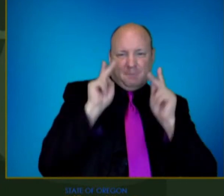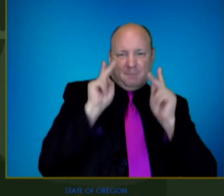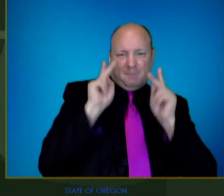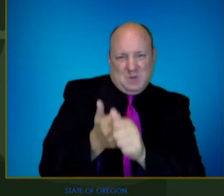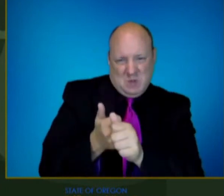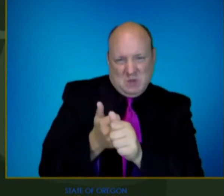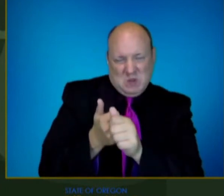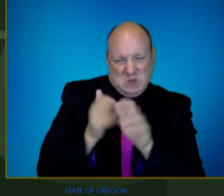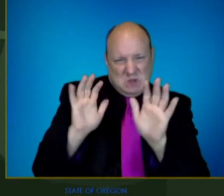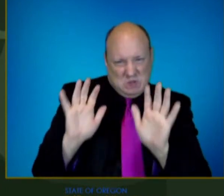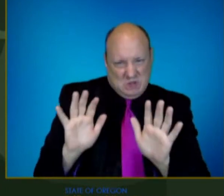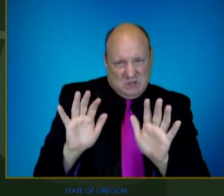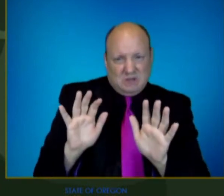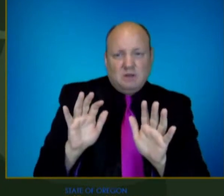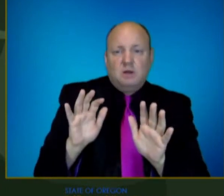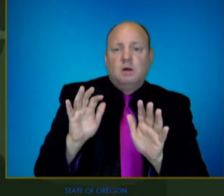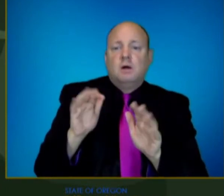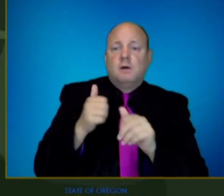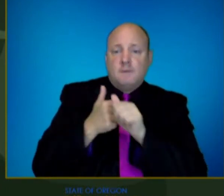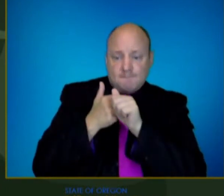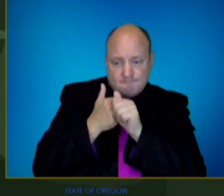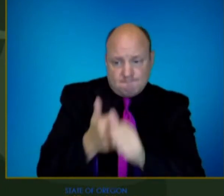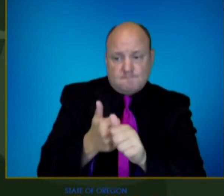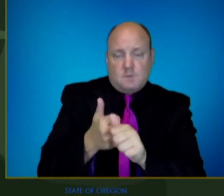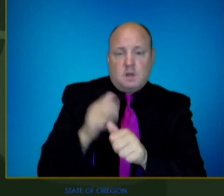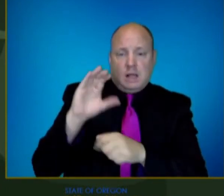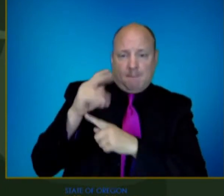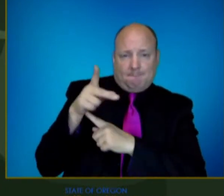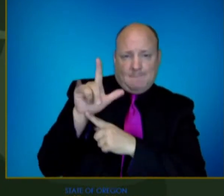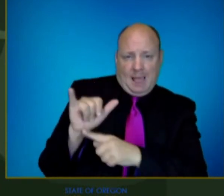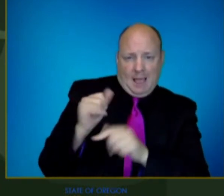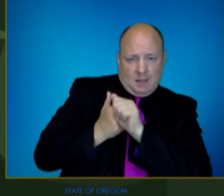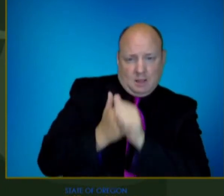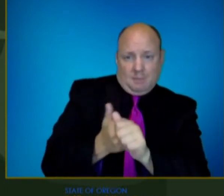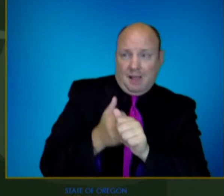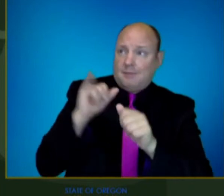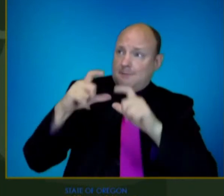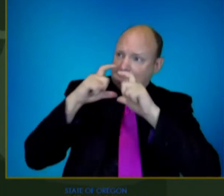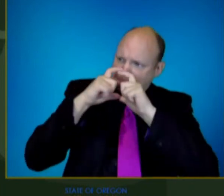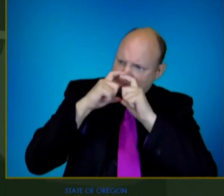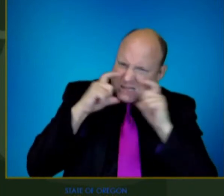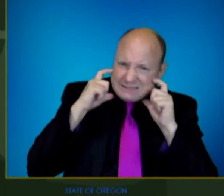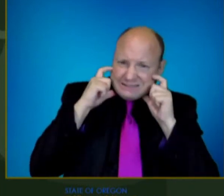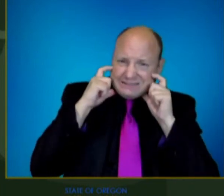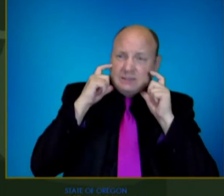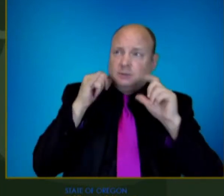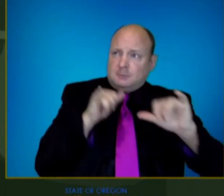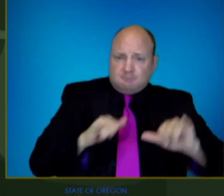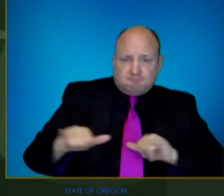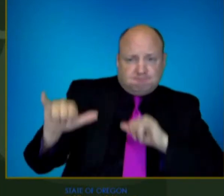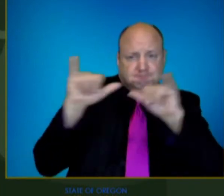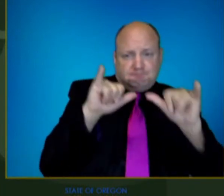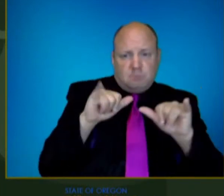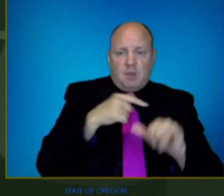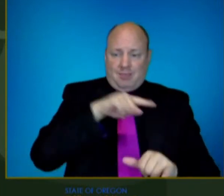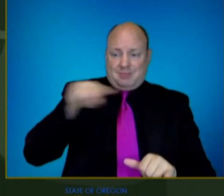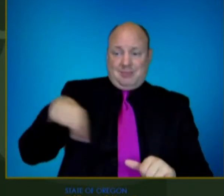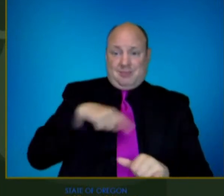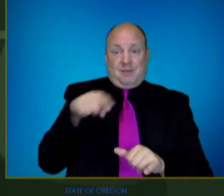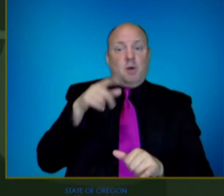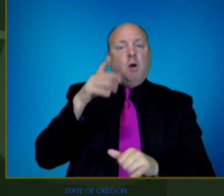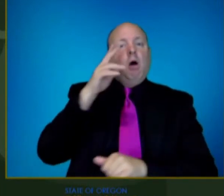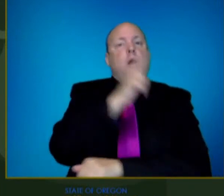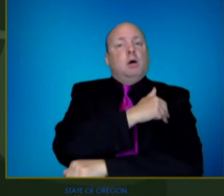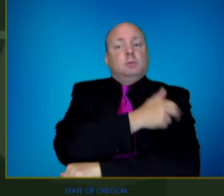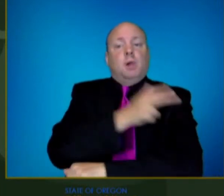new mask requirement as people get in line to get their vaccines, we can reduce the need for more hospital beds by